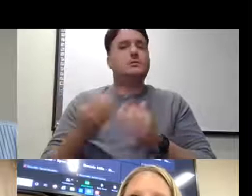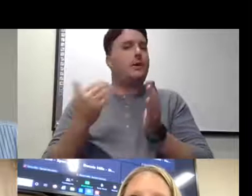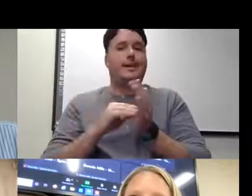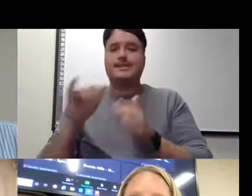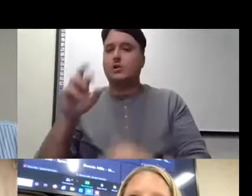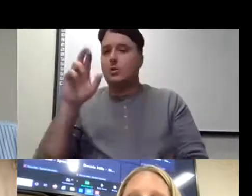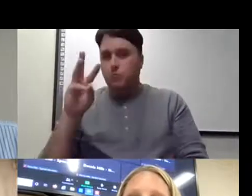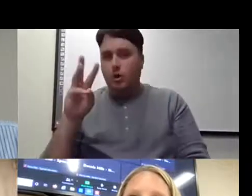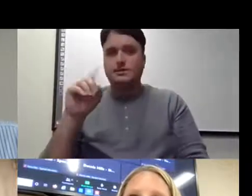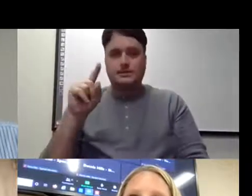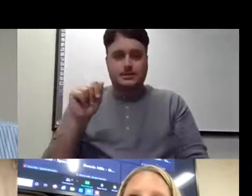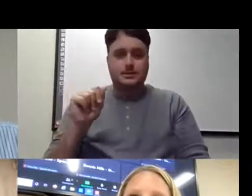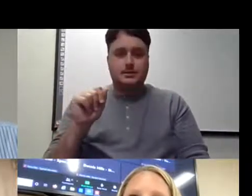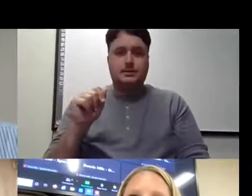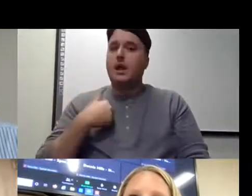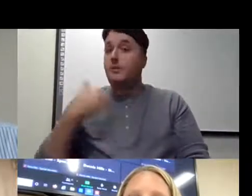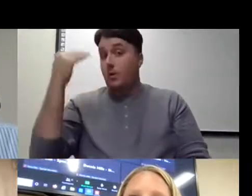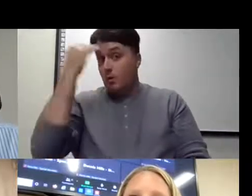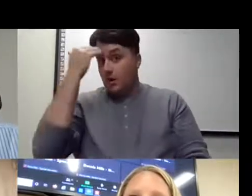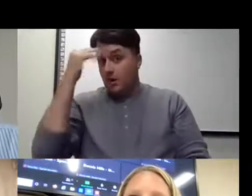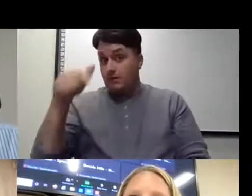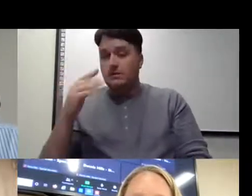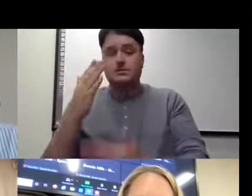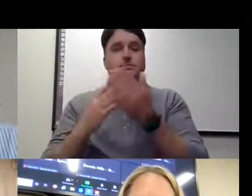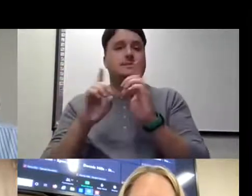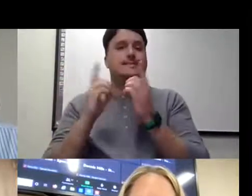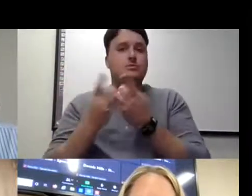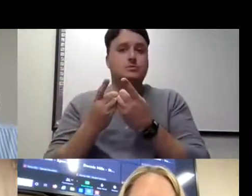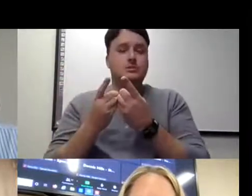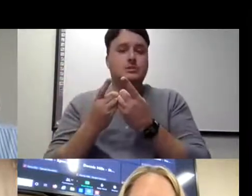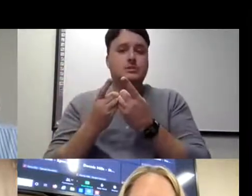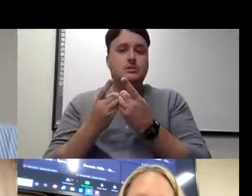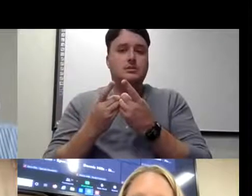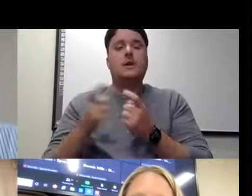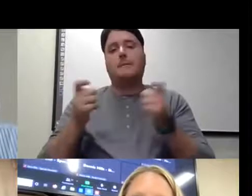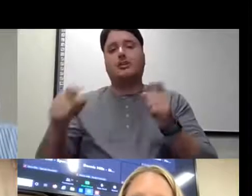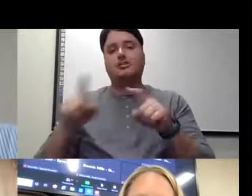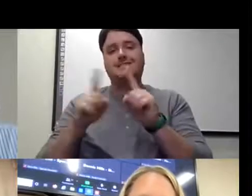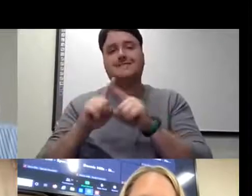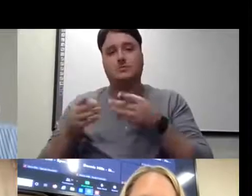data for you. That what I'm aware of is that districts manage this in different ways.